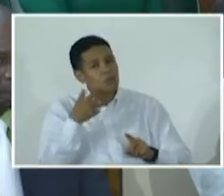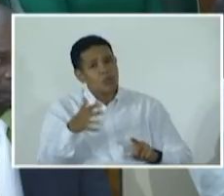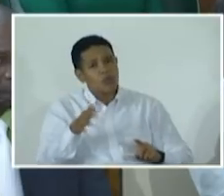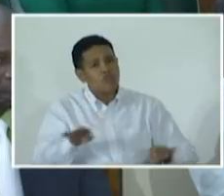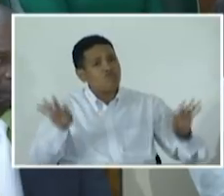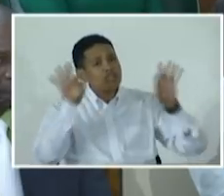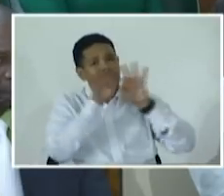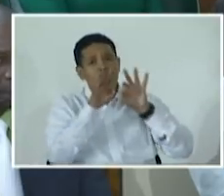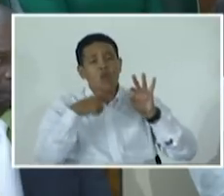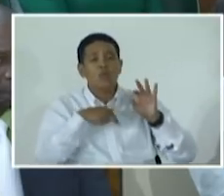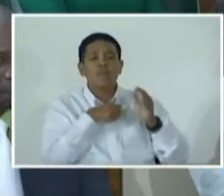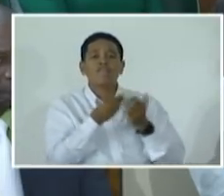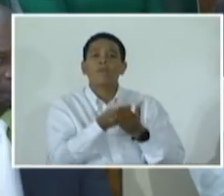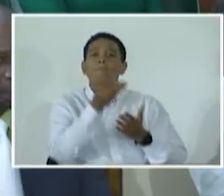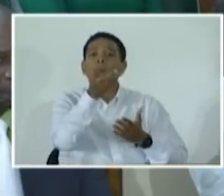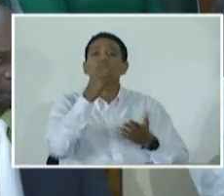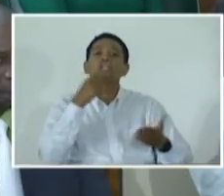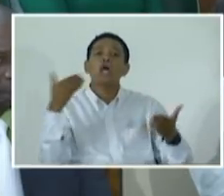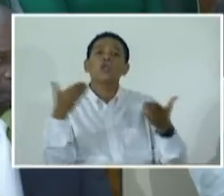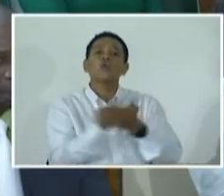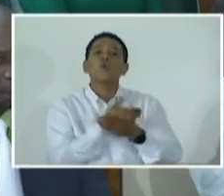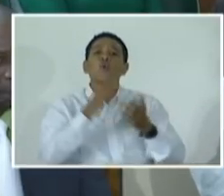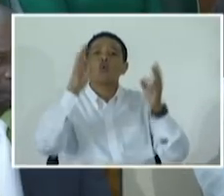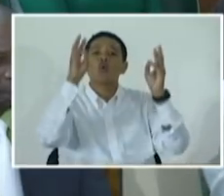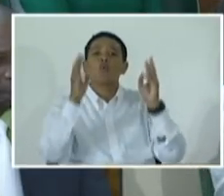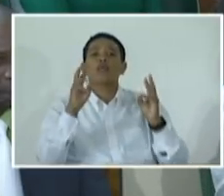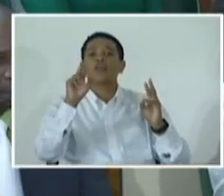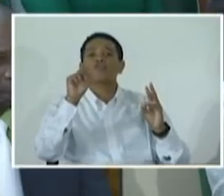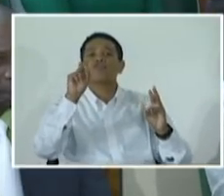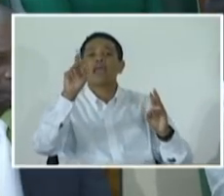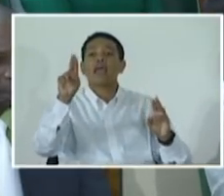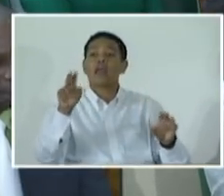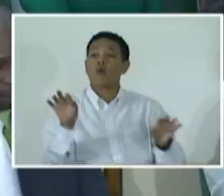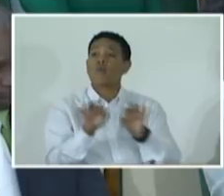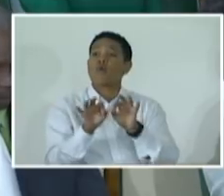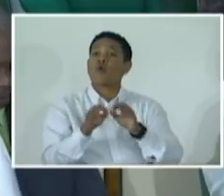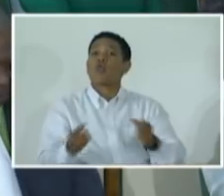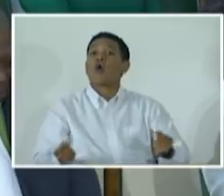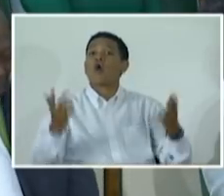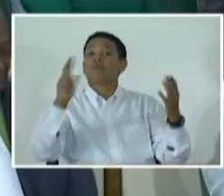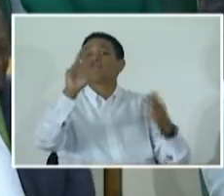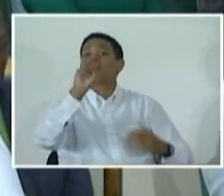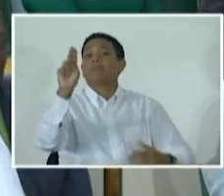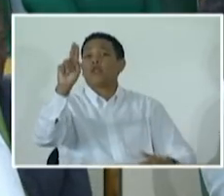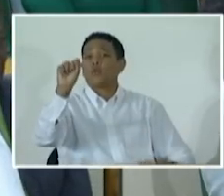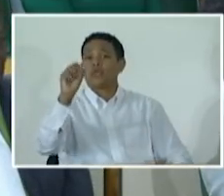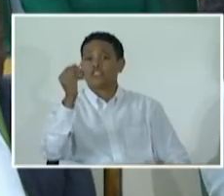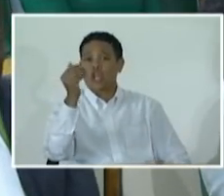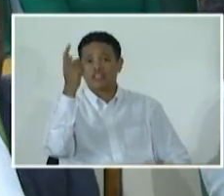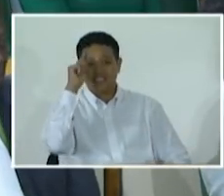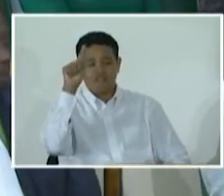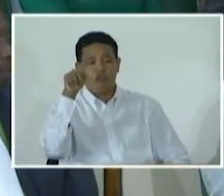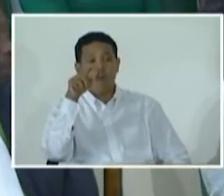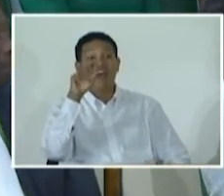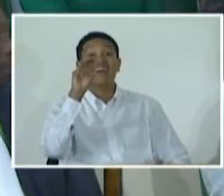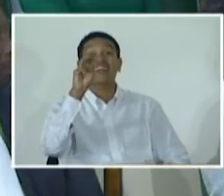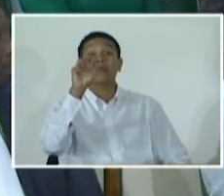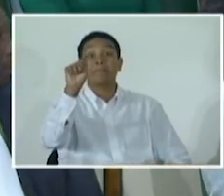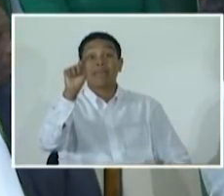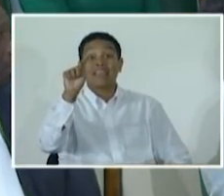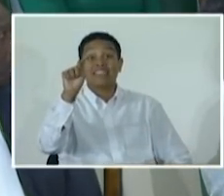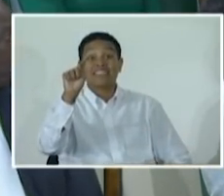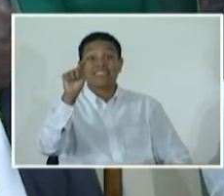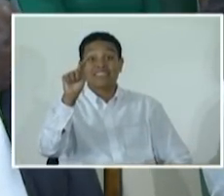have therefore purchased a new weather radar valued at approximately $3 million for the Met Station in Cooper's